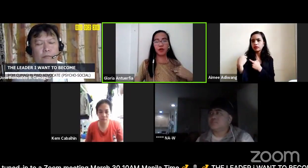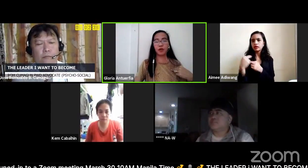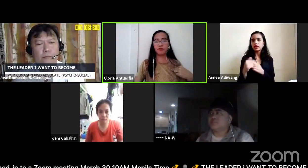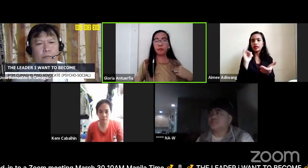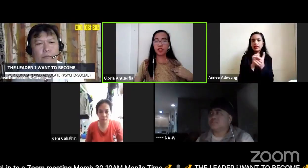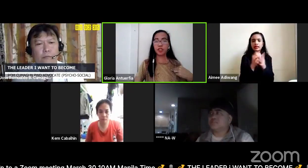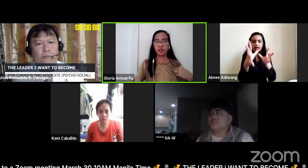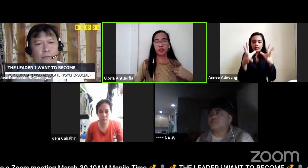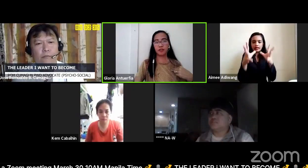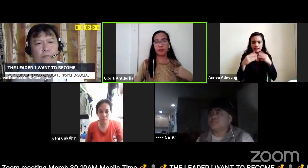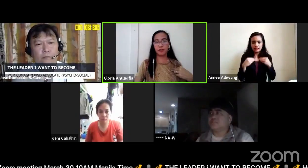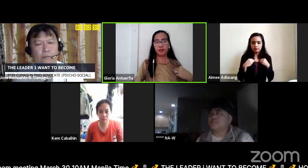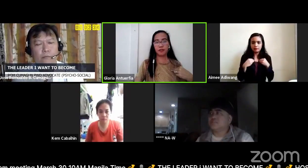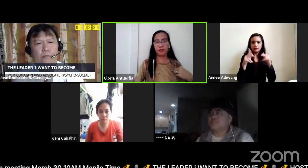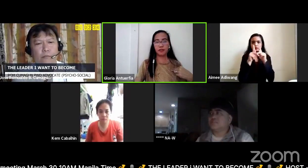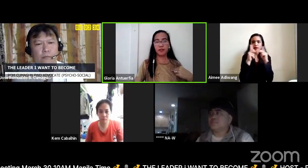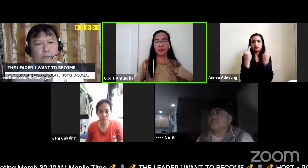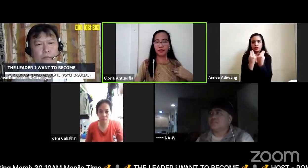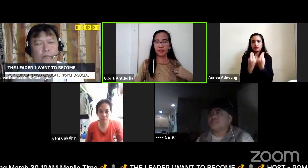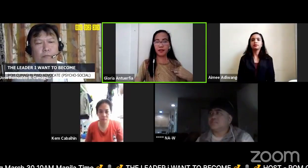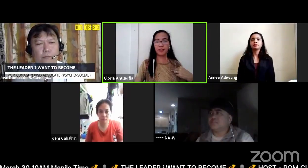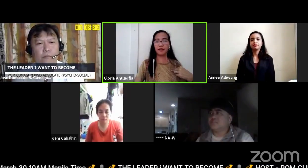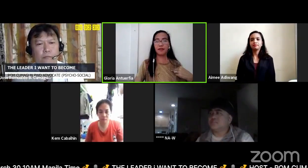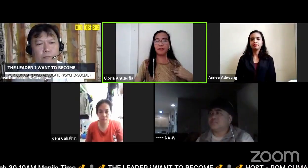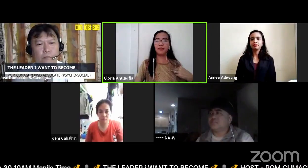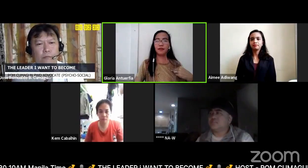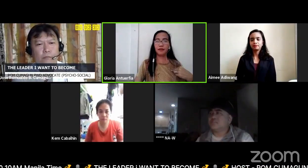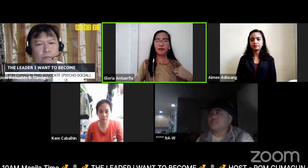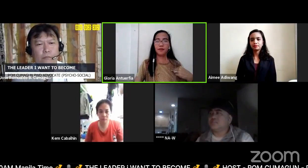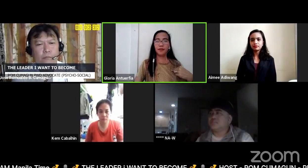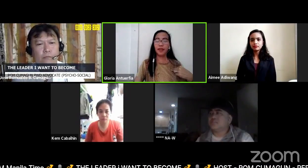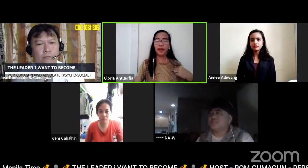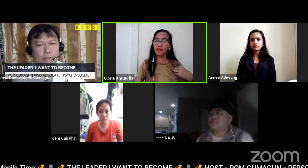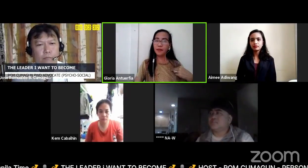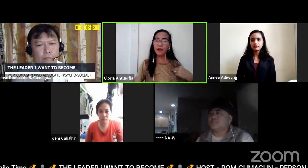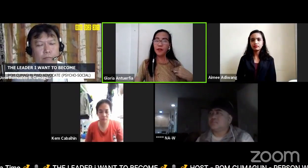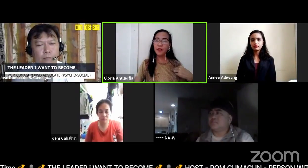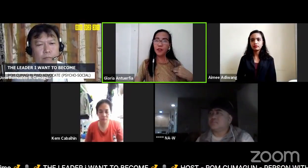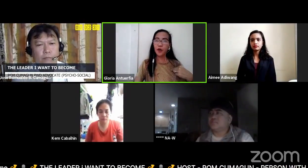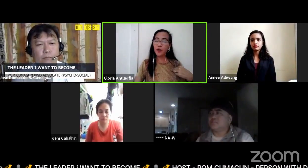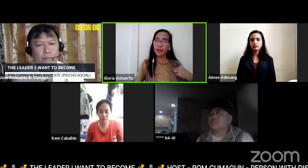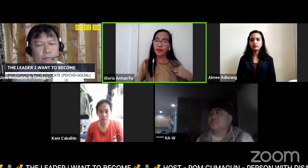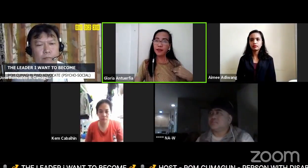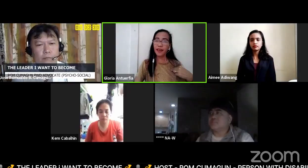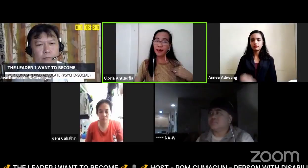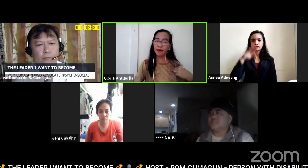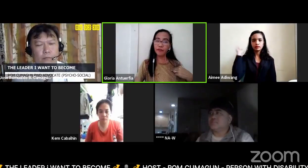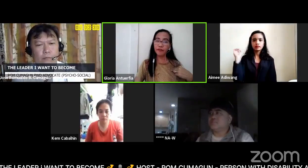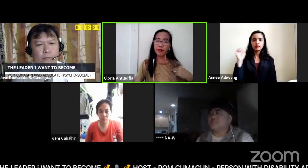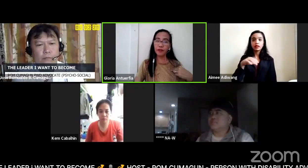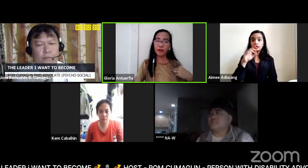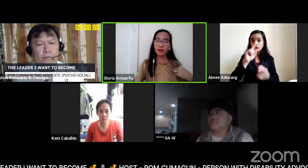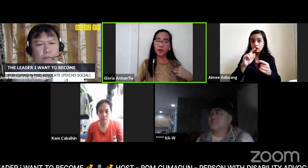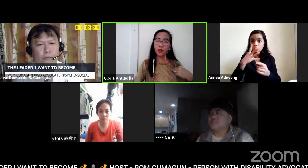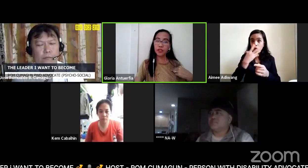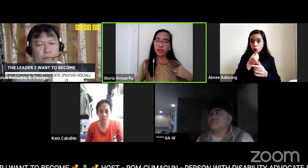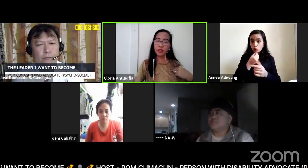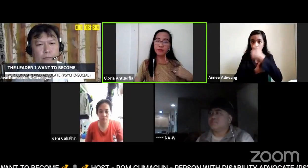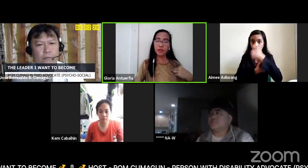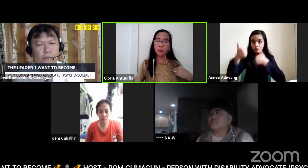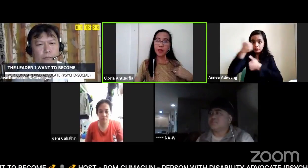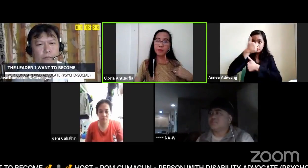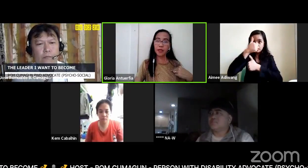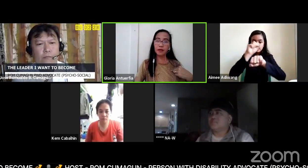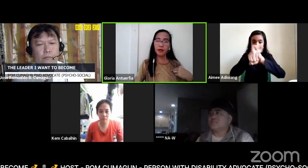kind of position. So that's it. And the head of the